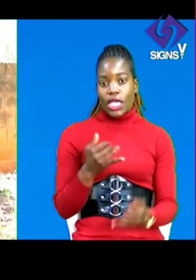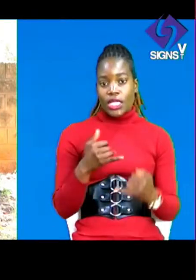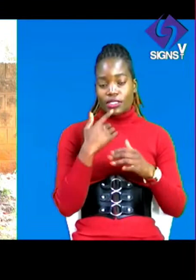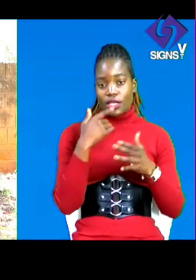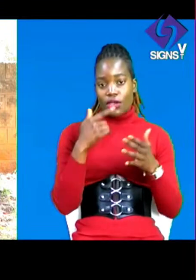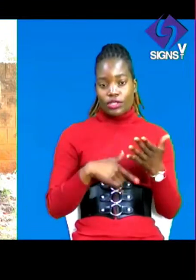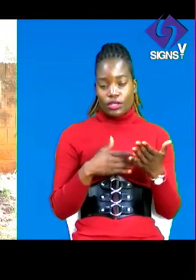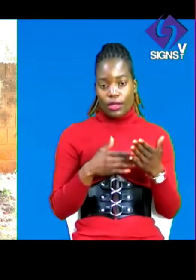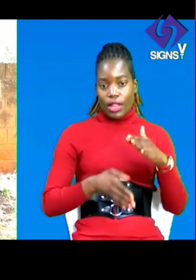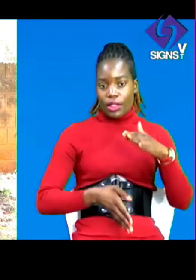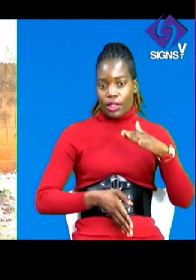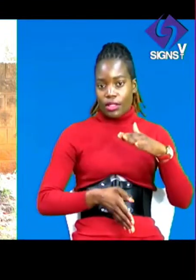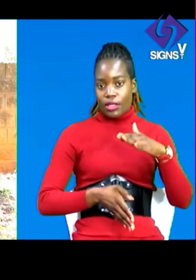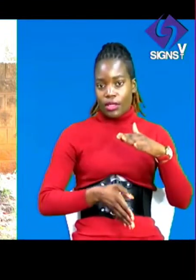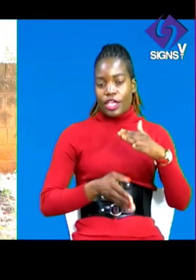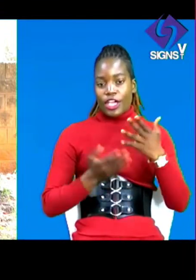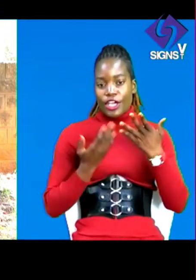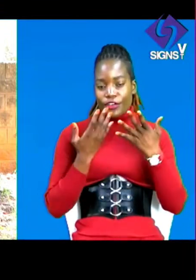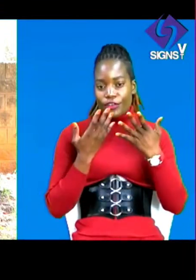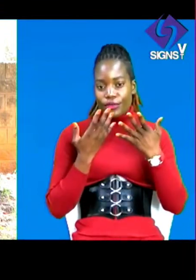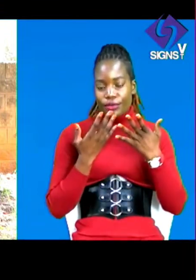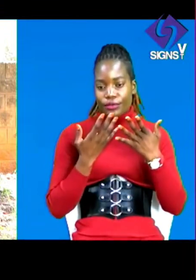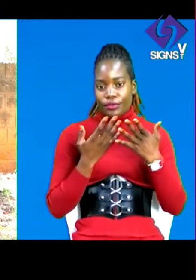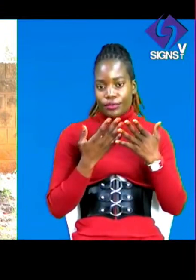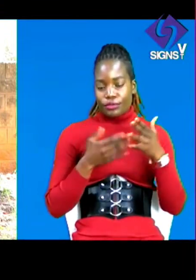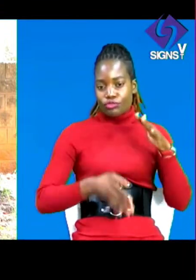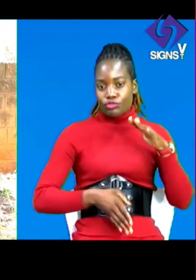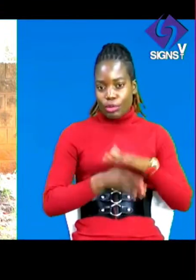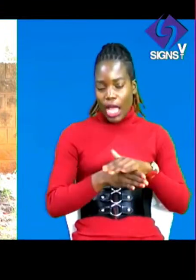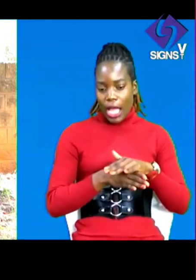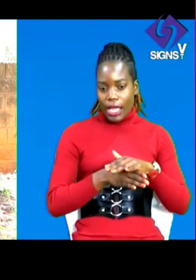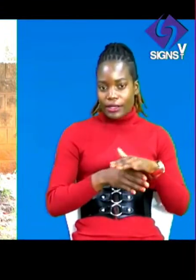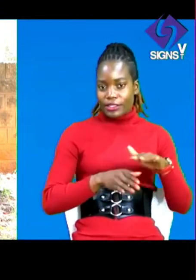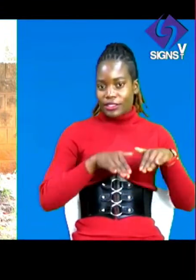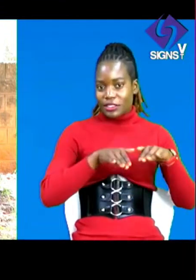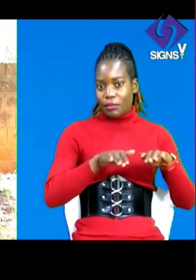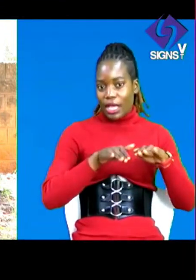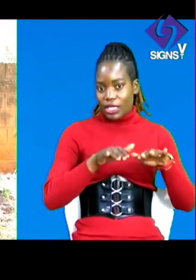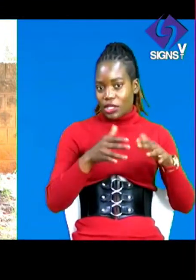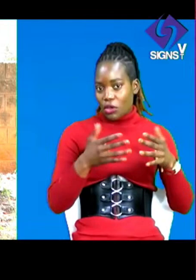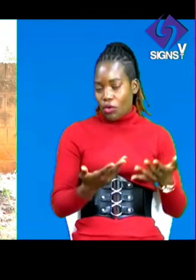with wheat, maybe? I'm just good with my chapatis and all that.